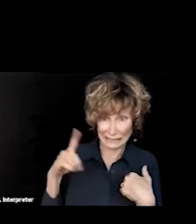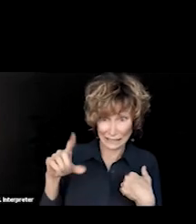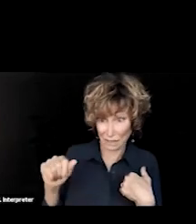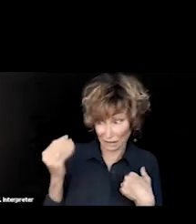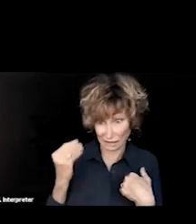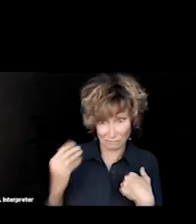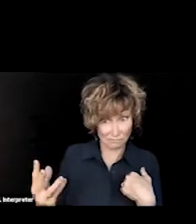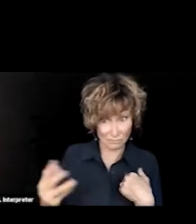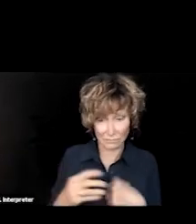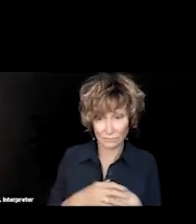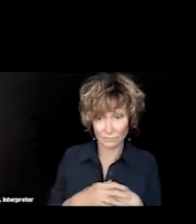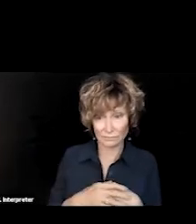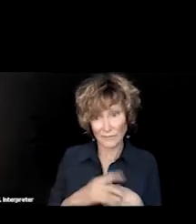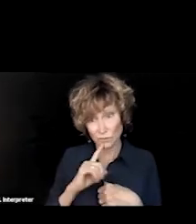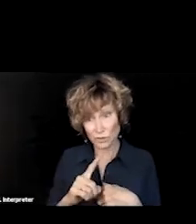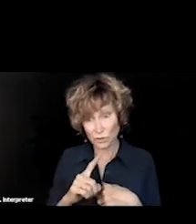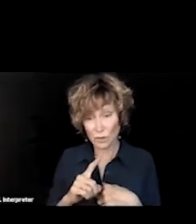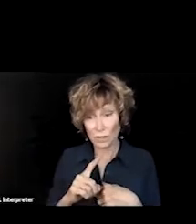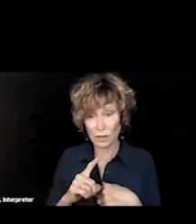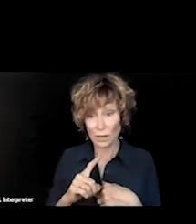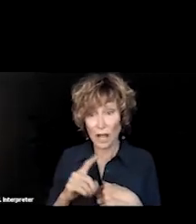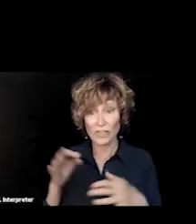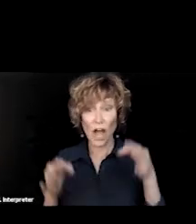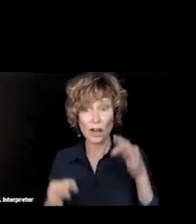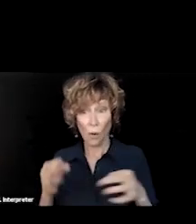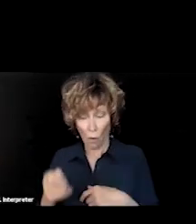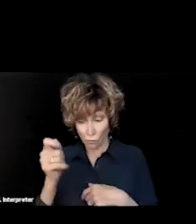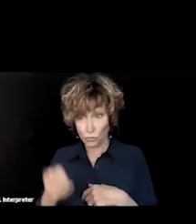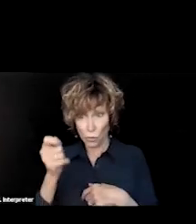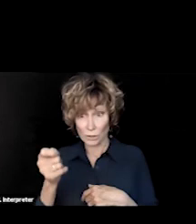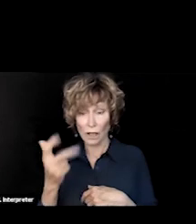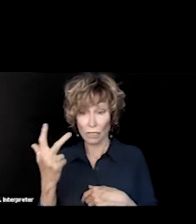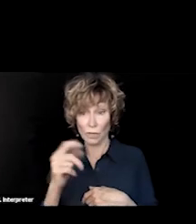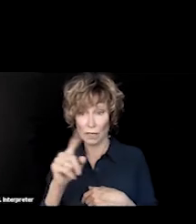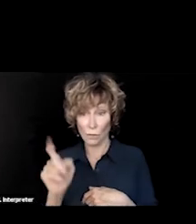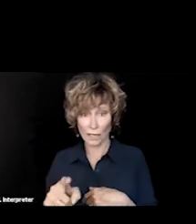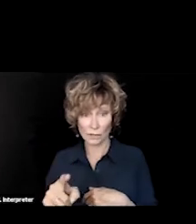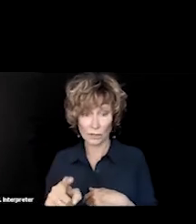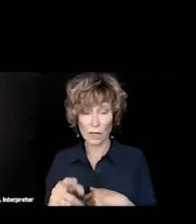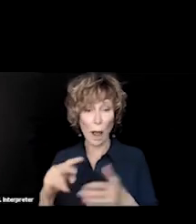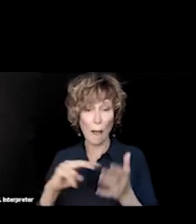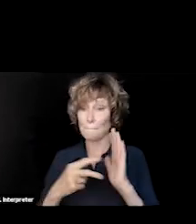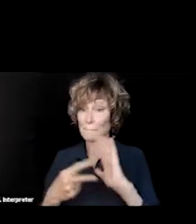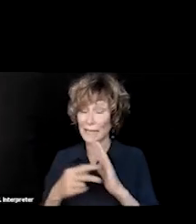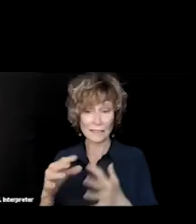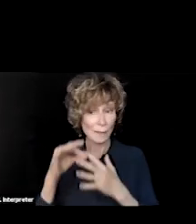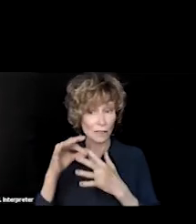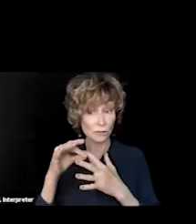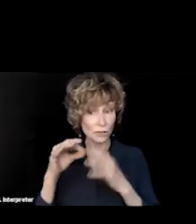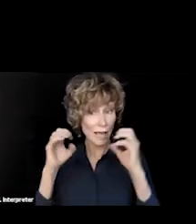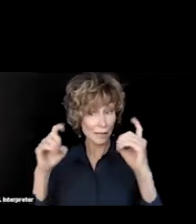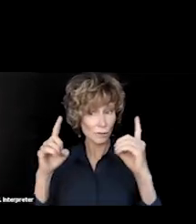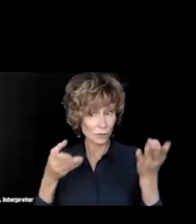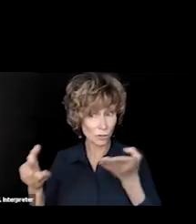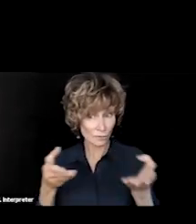disability. Basically, the court ruled on 3 questions. What do we mean by special education service,